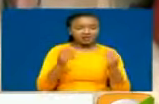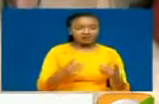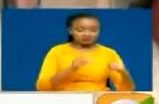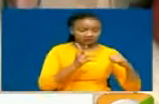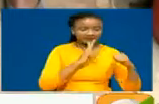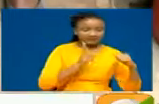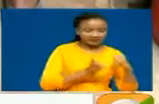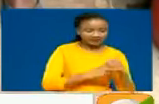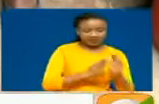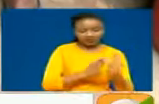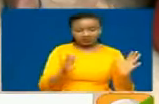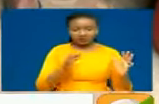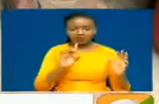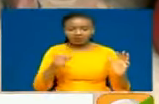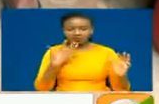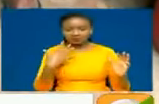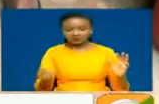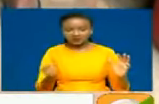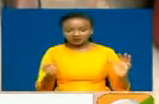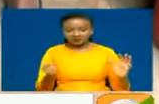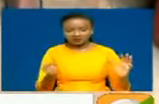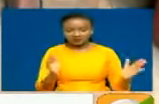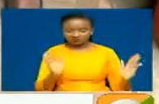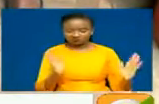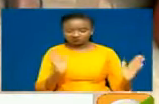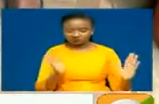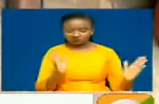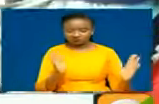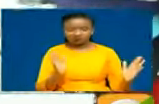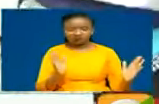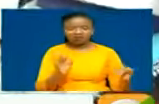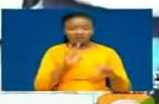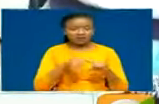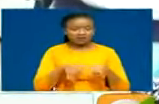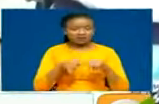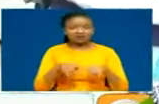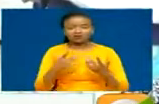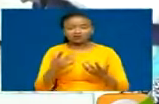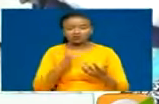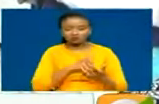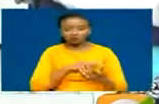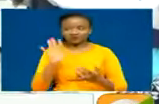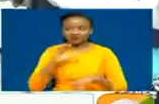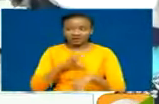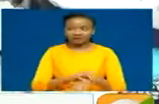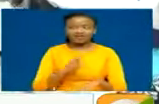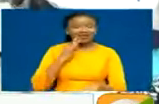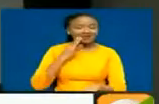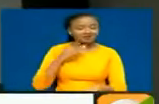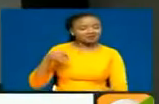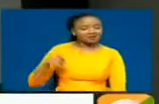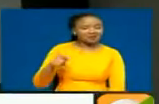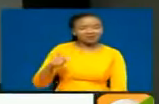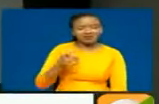between 700 to 1500 shillings, depending on her returns. Each day, she parts with 50 shillings